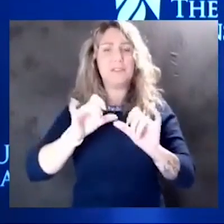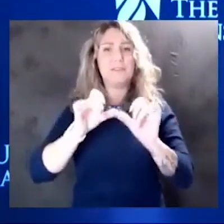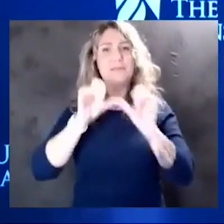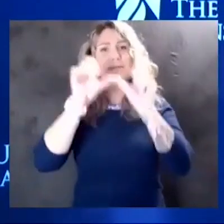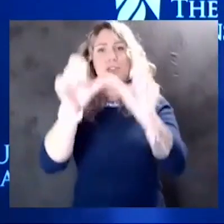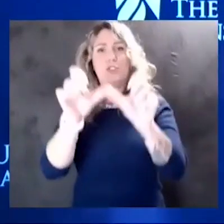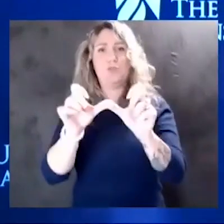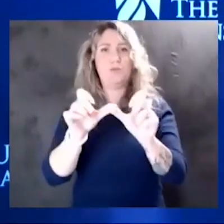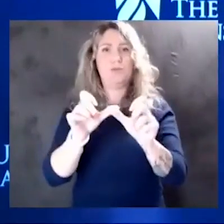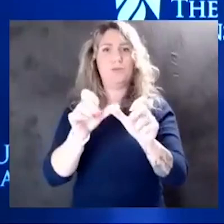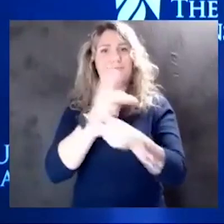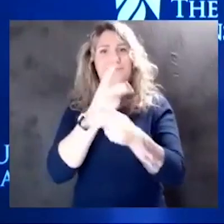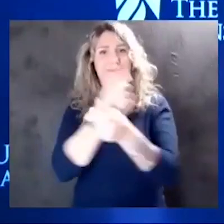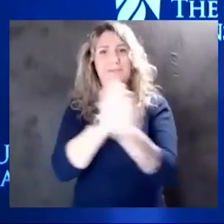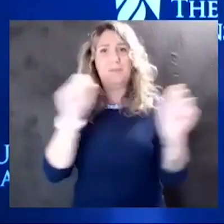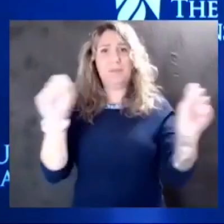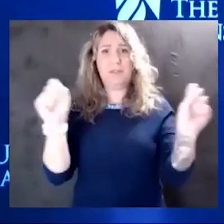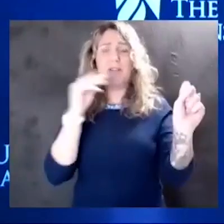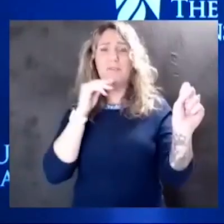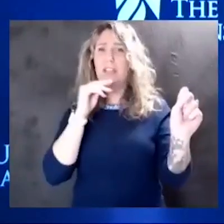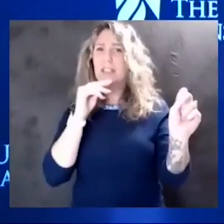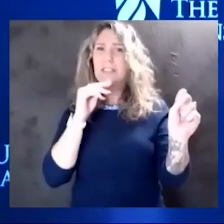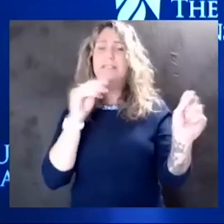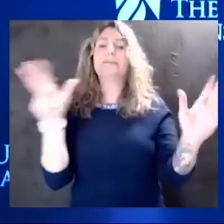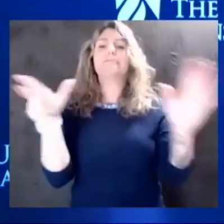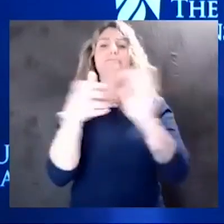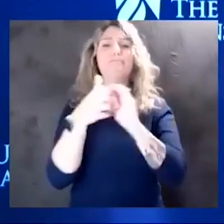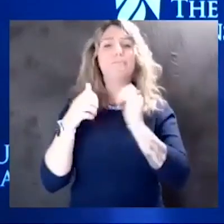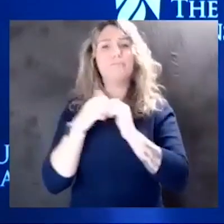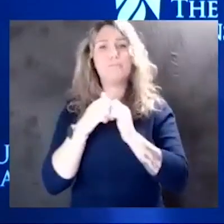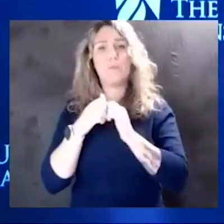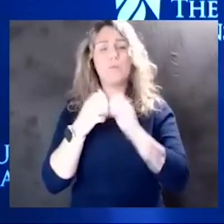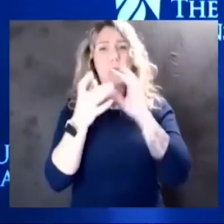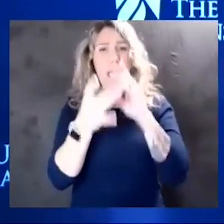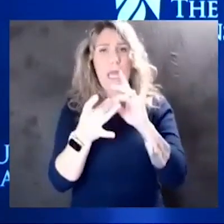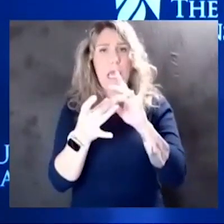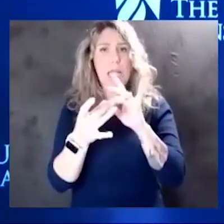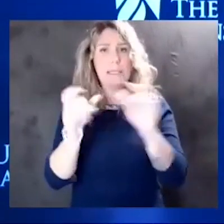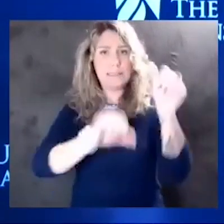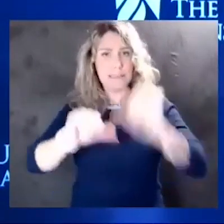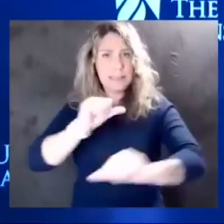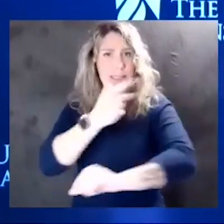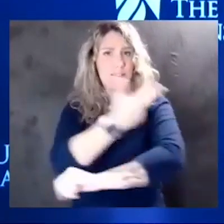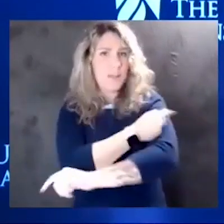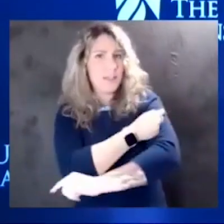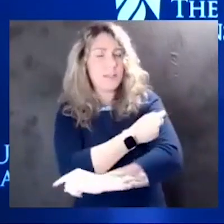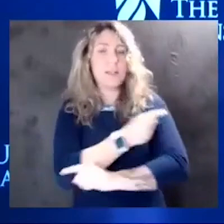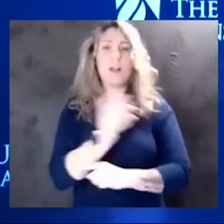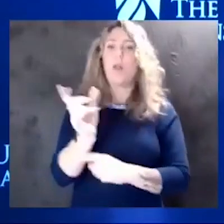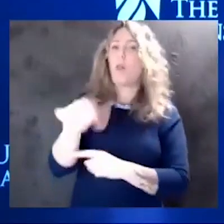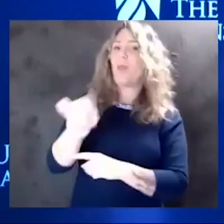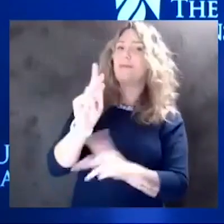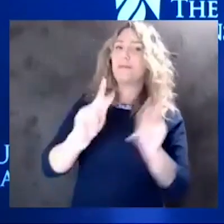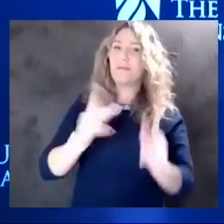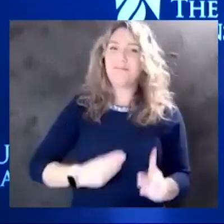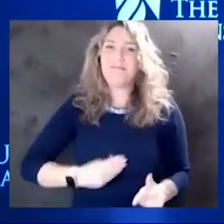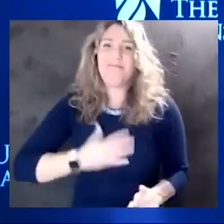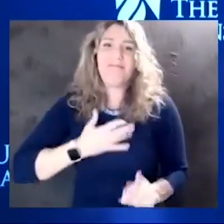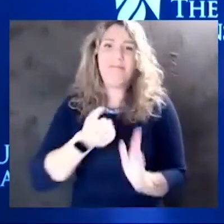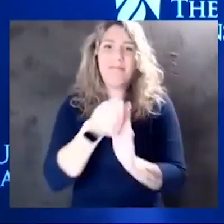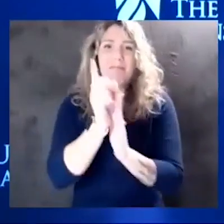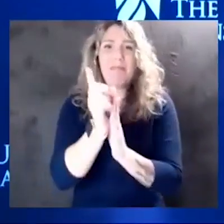are complemented by the science around vaccination. And just like those folks who were so inspirational a moment ago in talking about